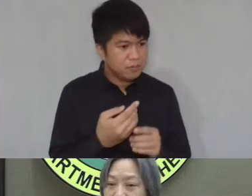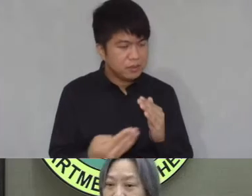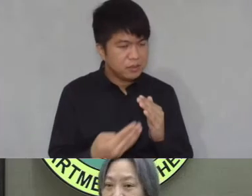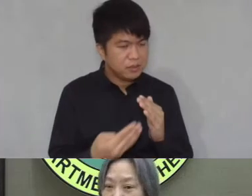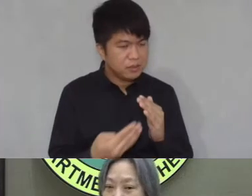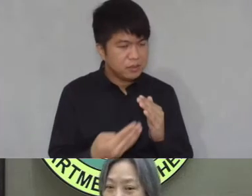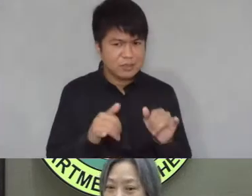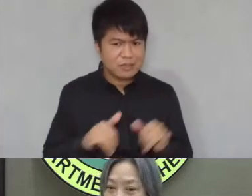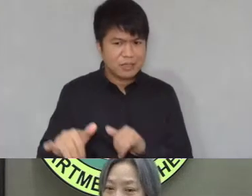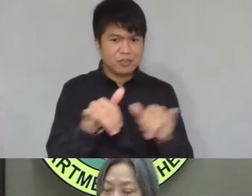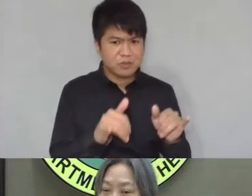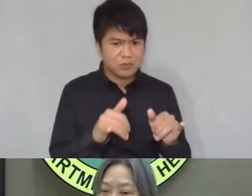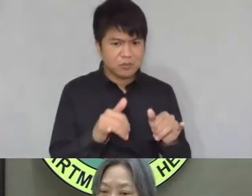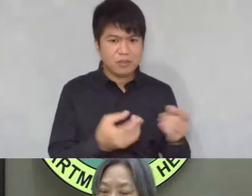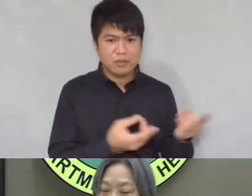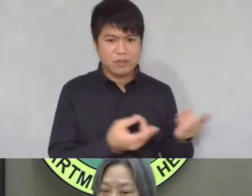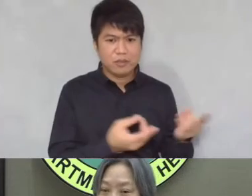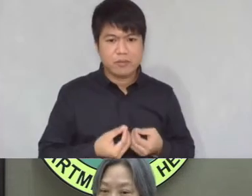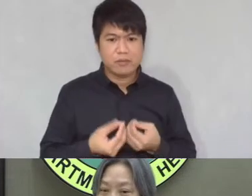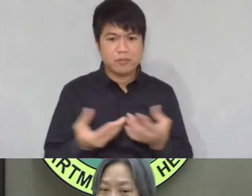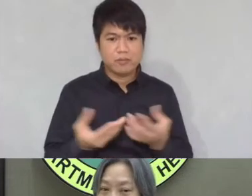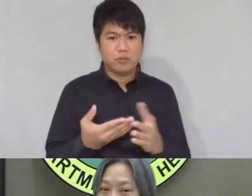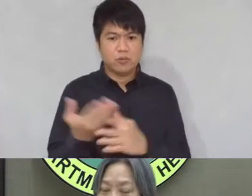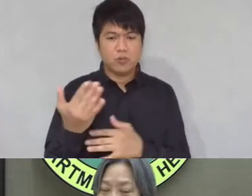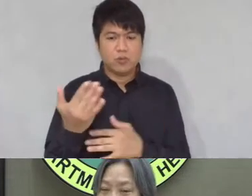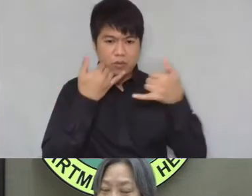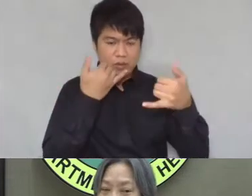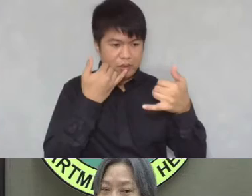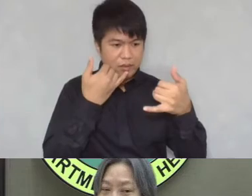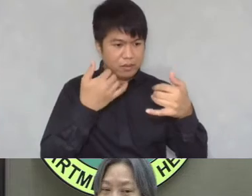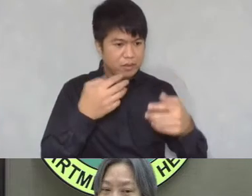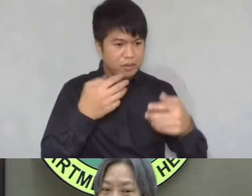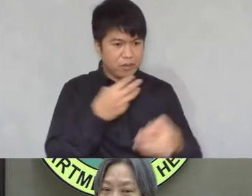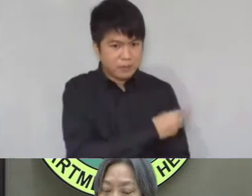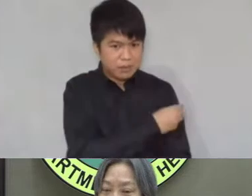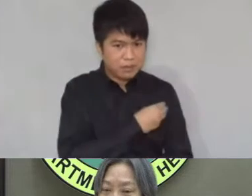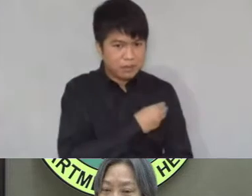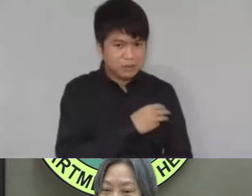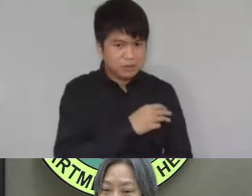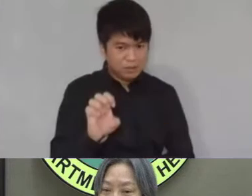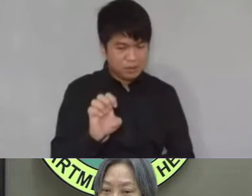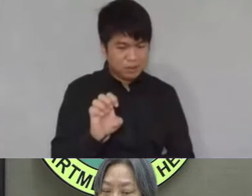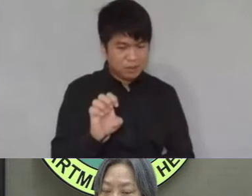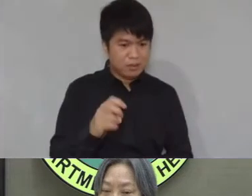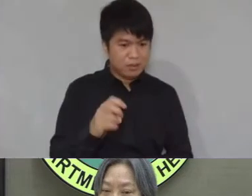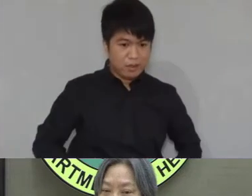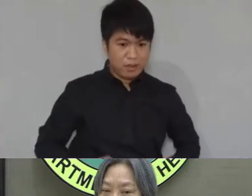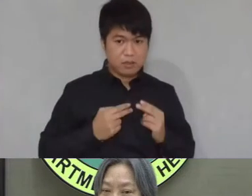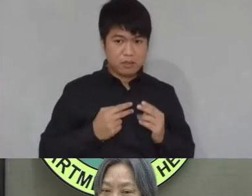have is basically the standards in terms of delivering this through the telehealth or the e-learning,